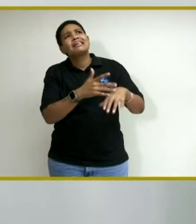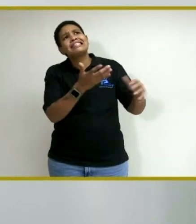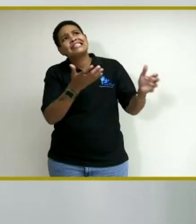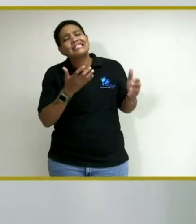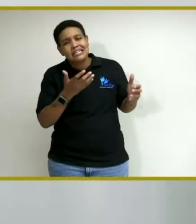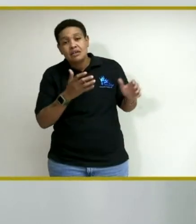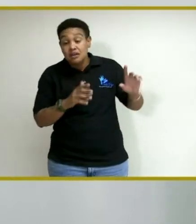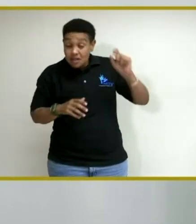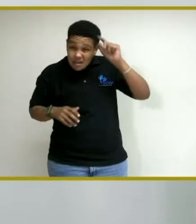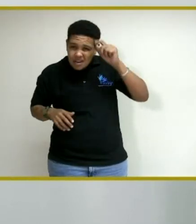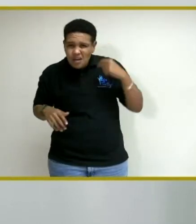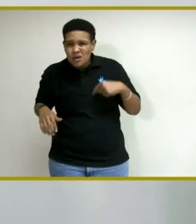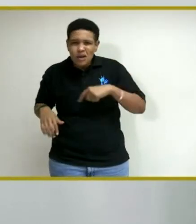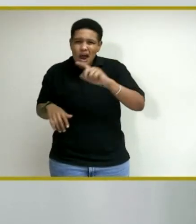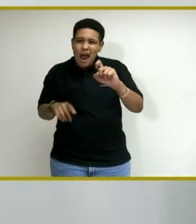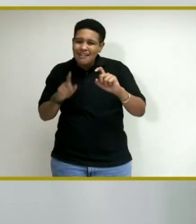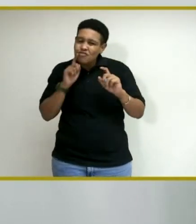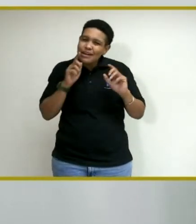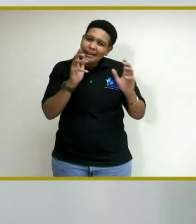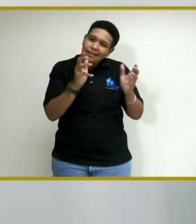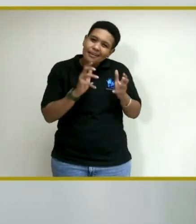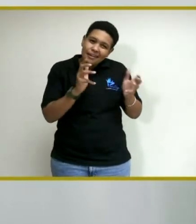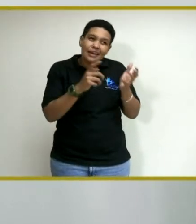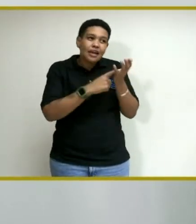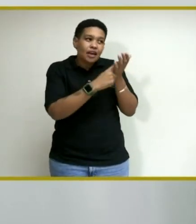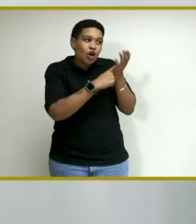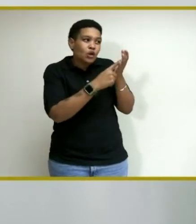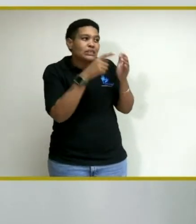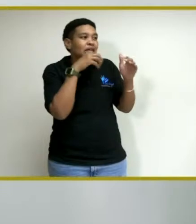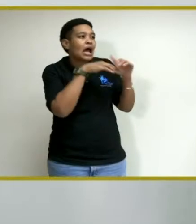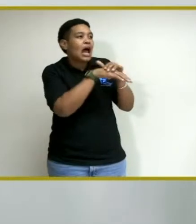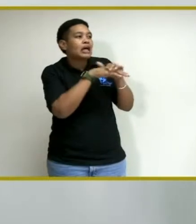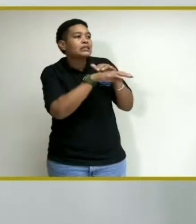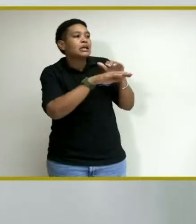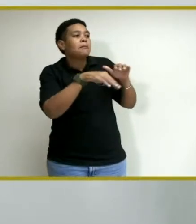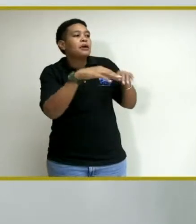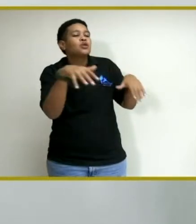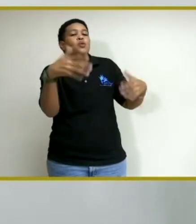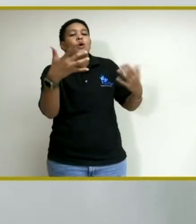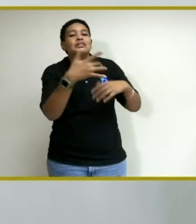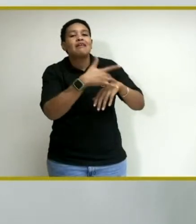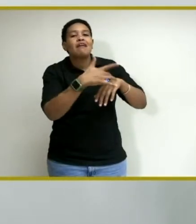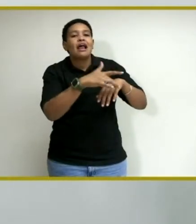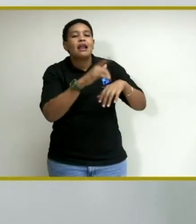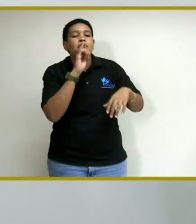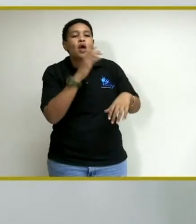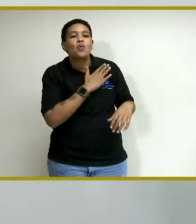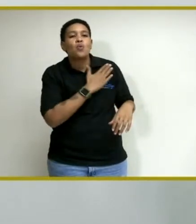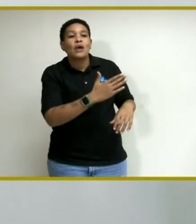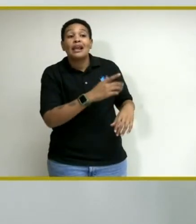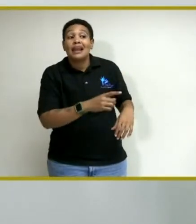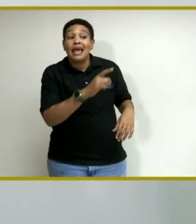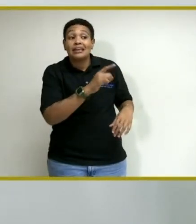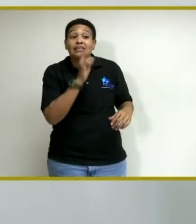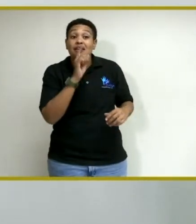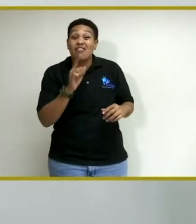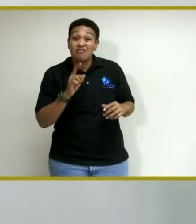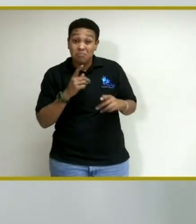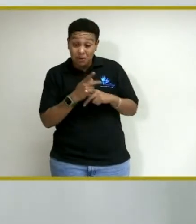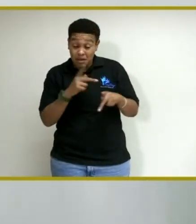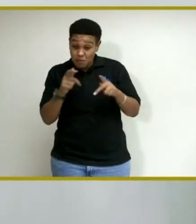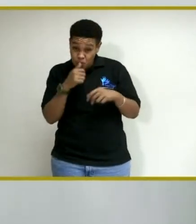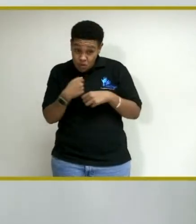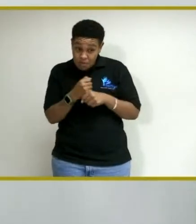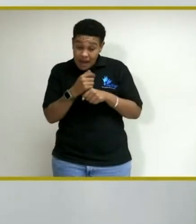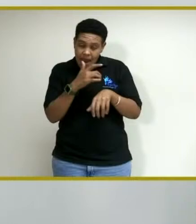to negotiate access based on what is available and the willingness of the manufacturers to make